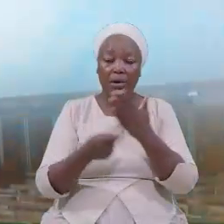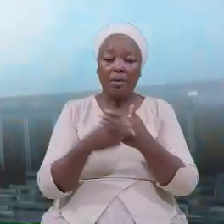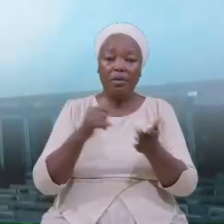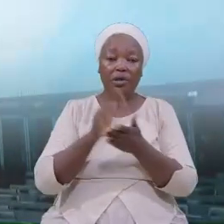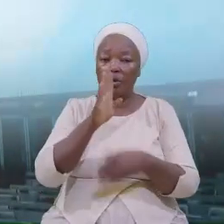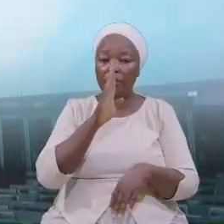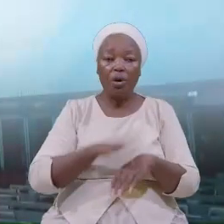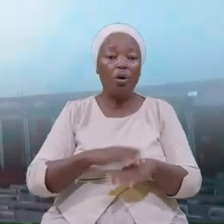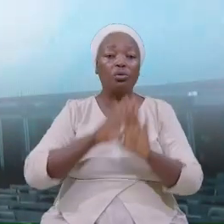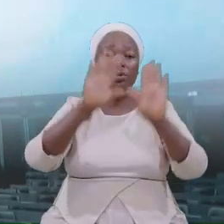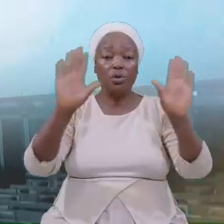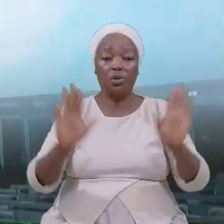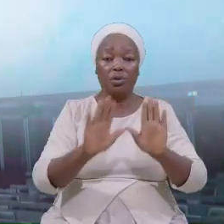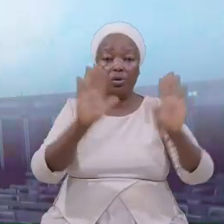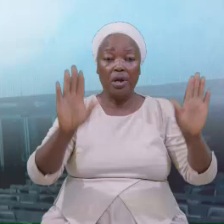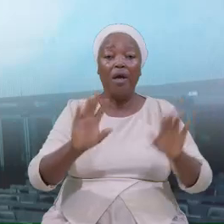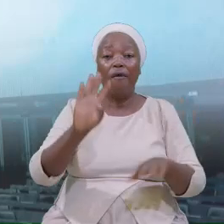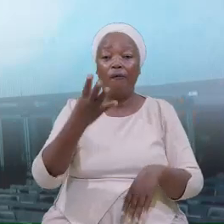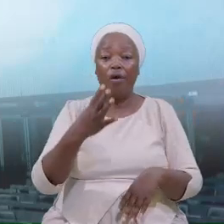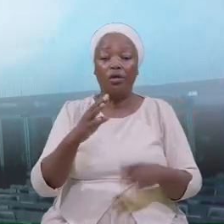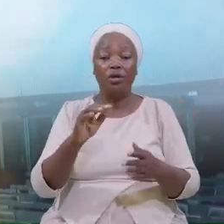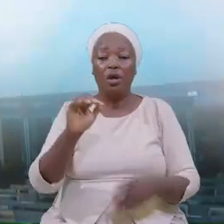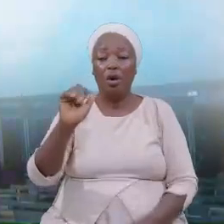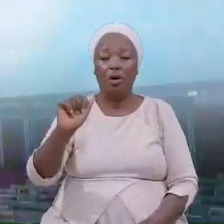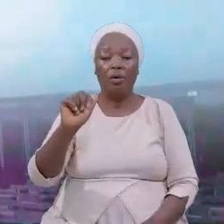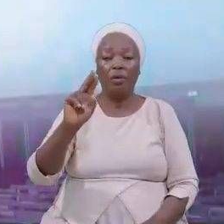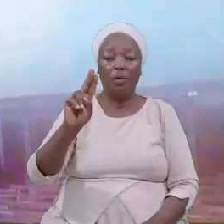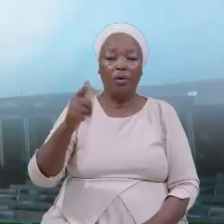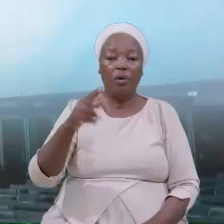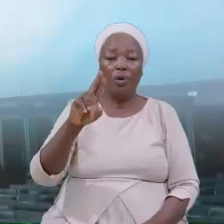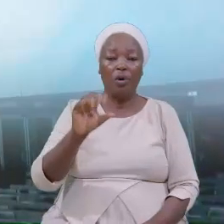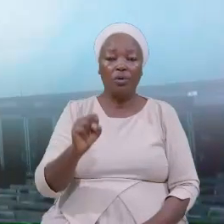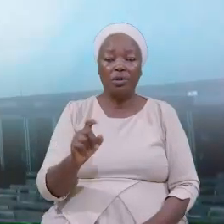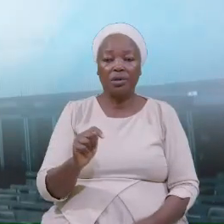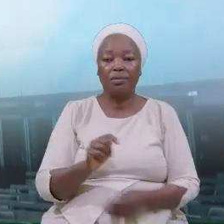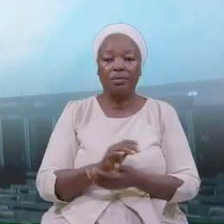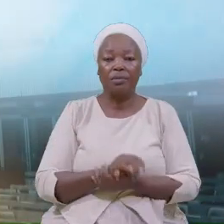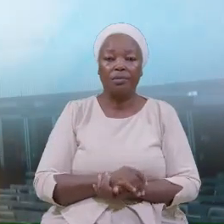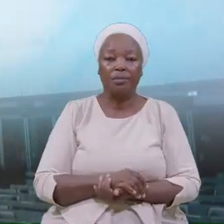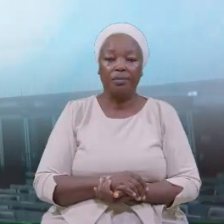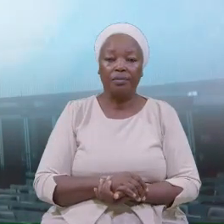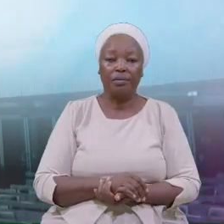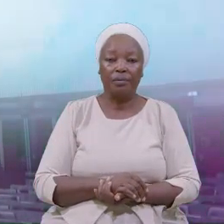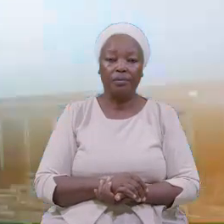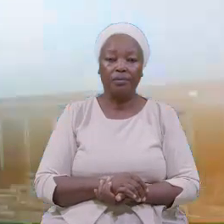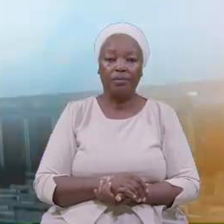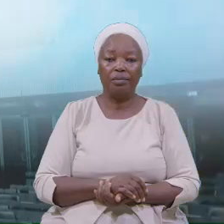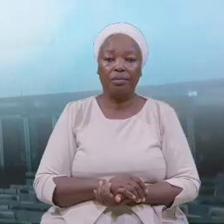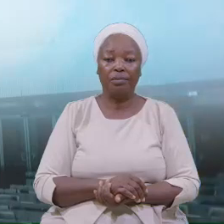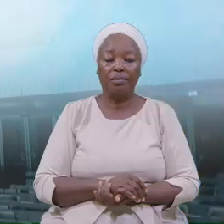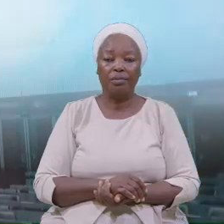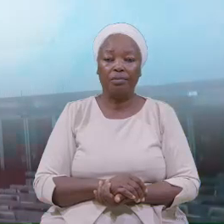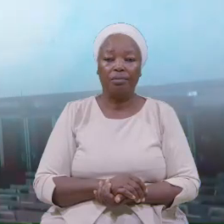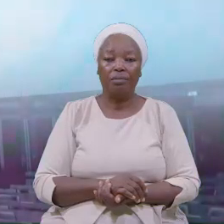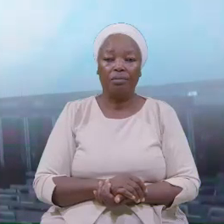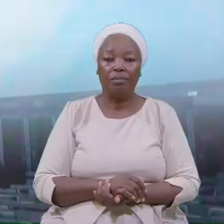Sunday, 4th August. Eye kwese de din kan e wo busume ngotwini mo no yebeya puntuo anase